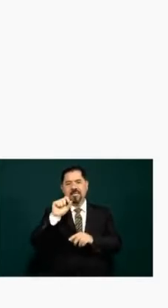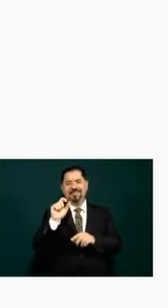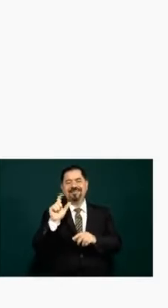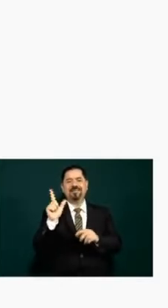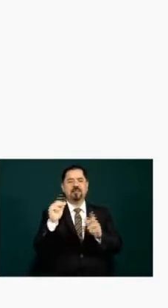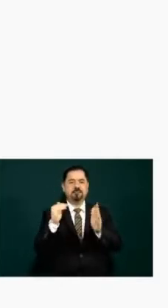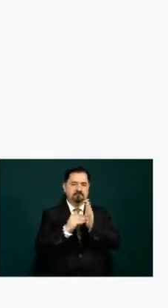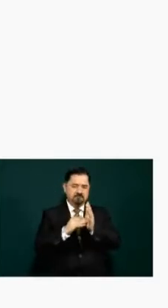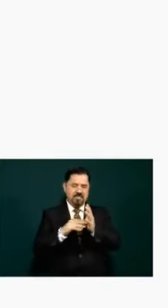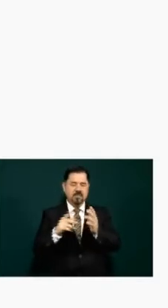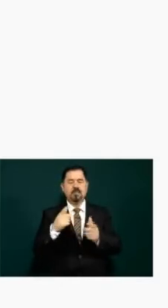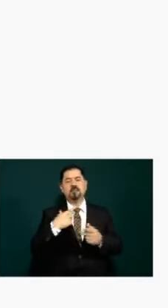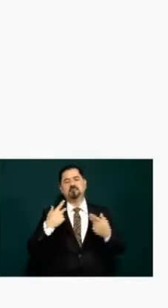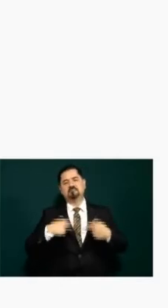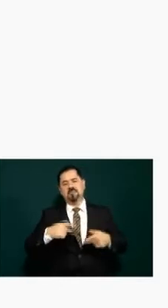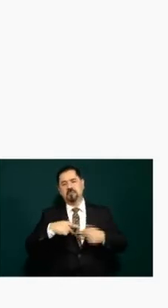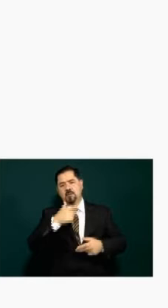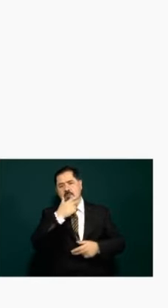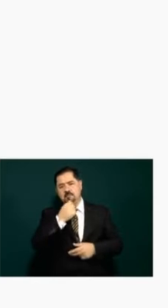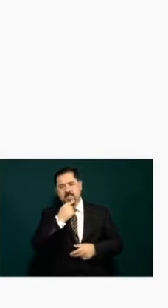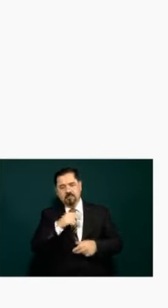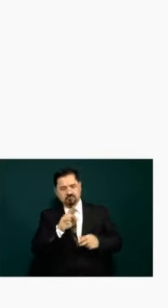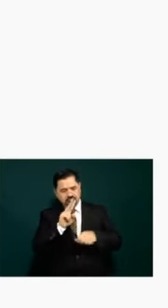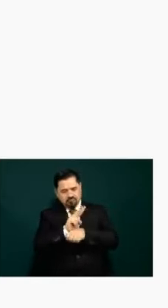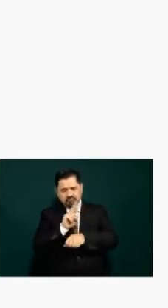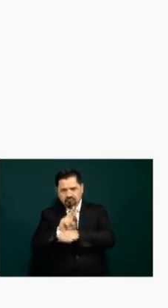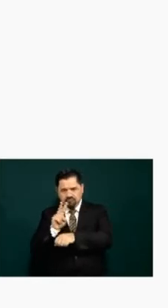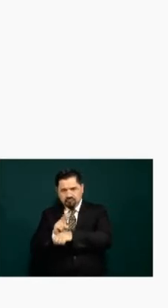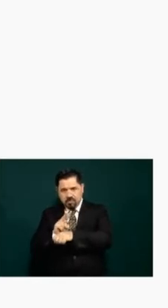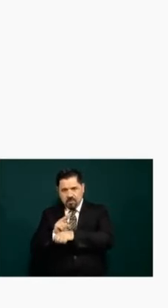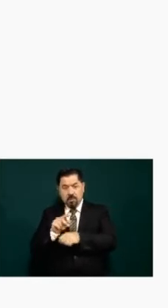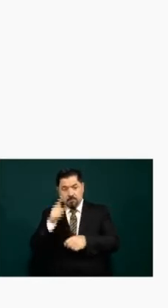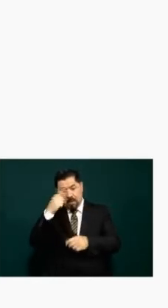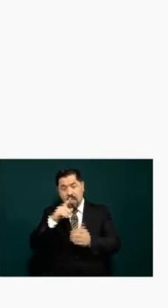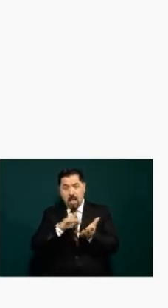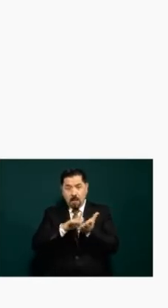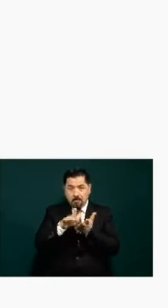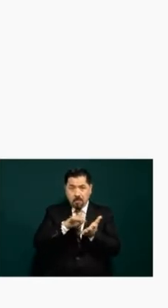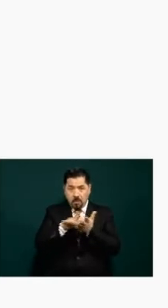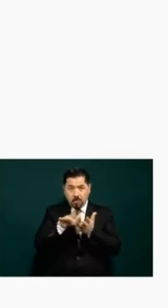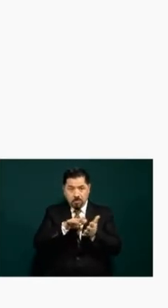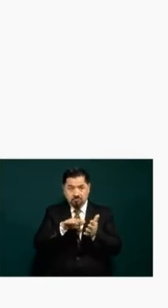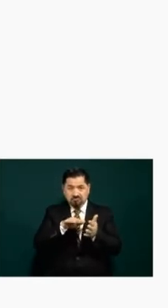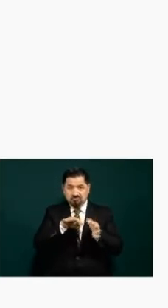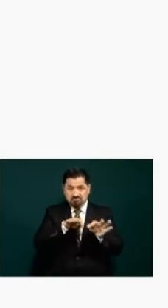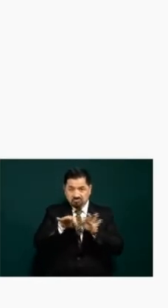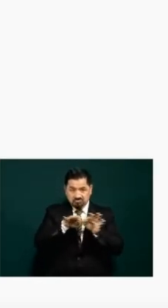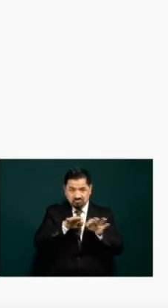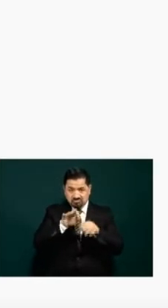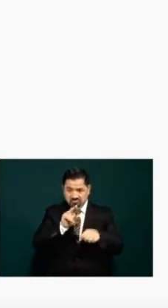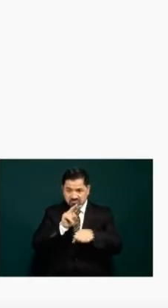there's the support for the National Guard and support for operation